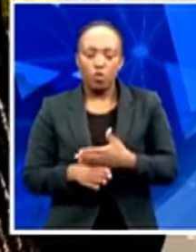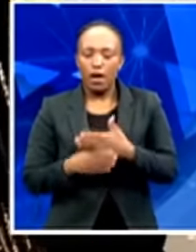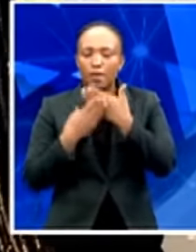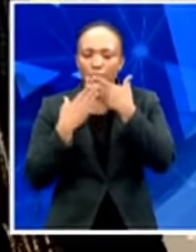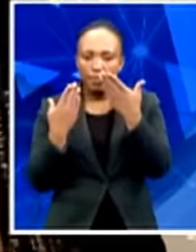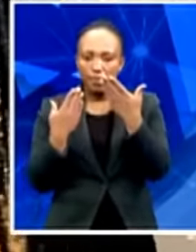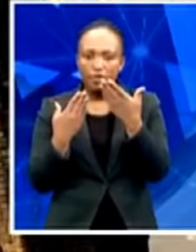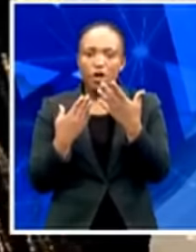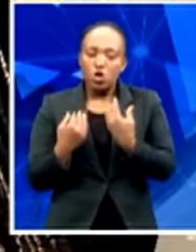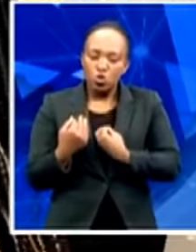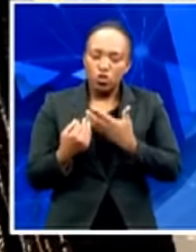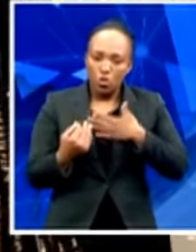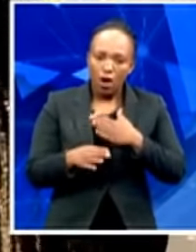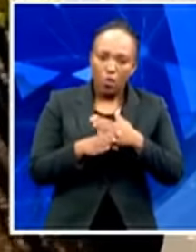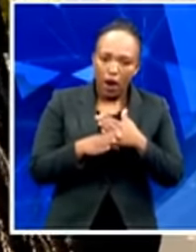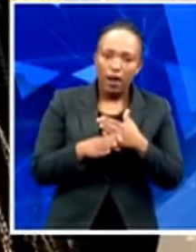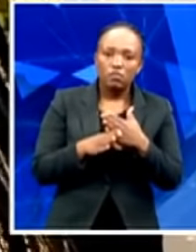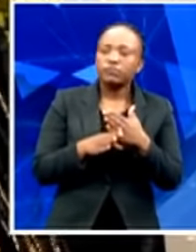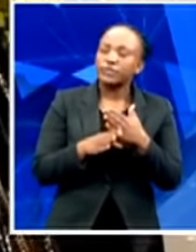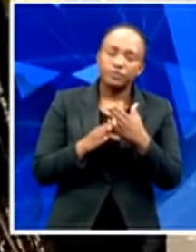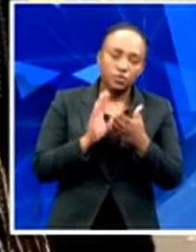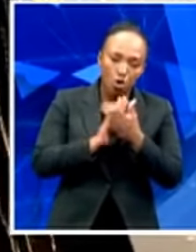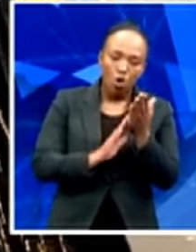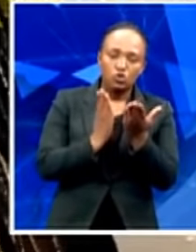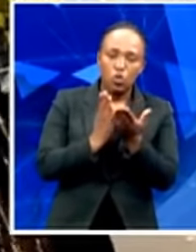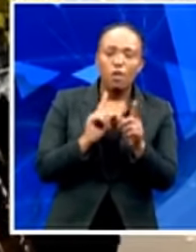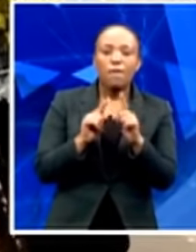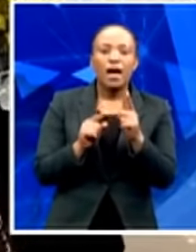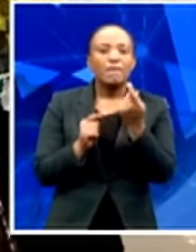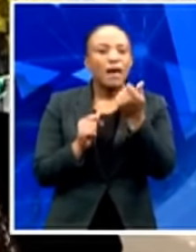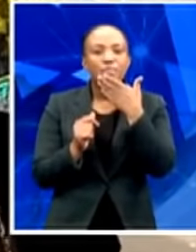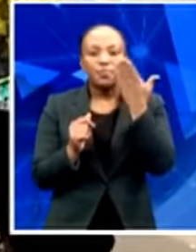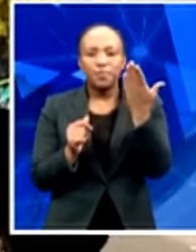funding. You've got youth who face, you know, issues of substance and drug abuse. I mean, what is the